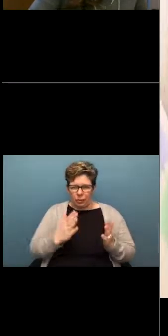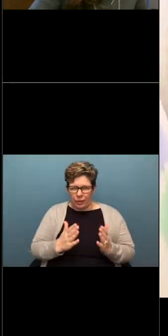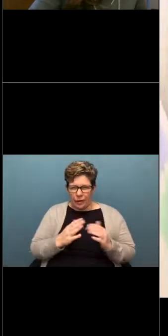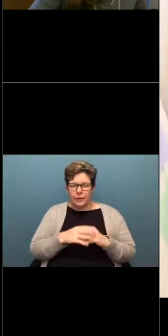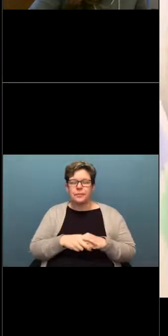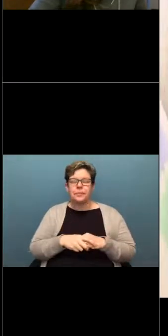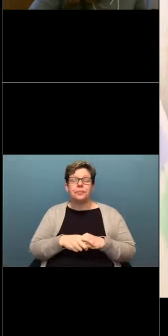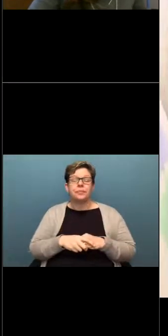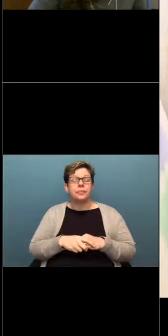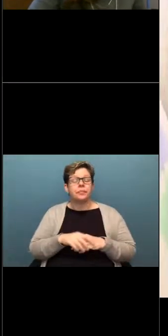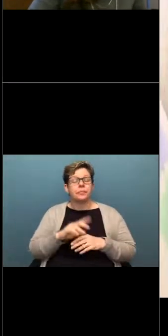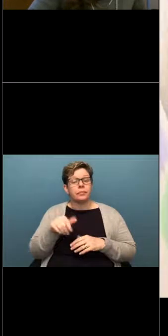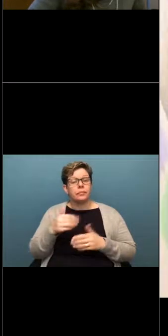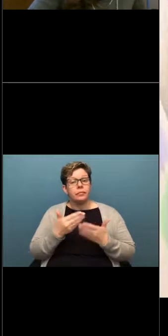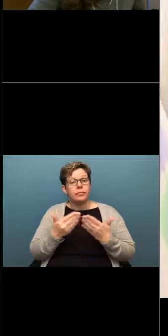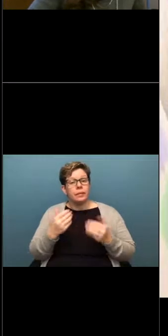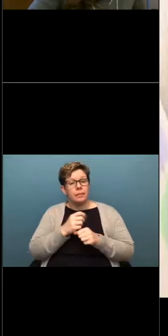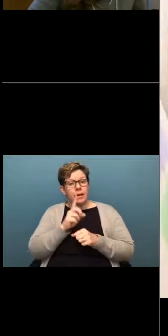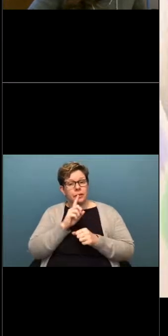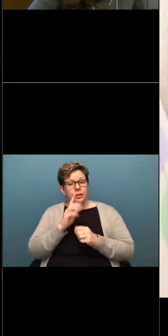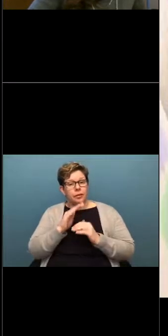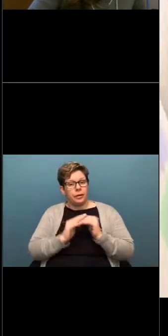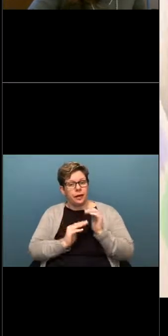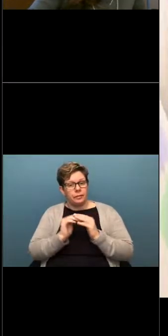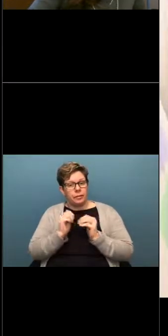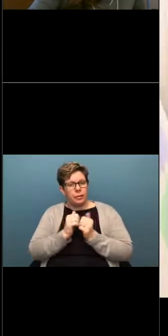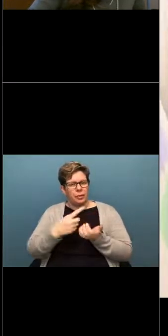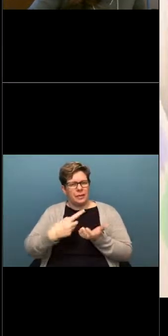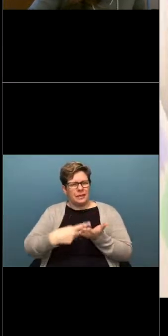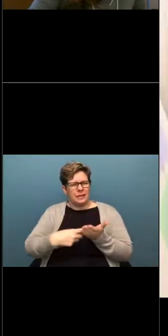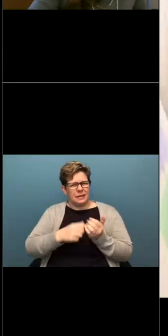can help make sure that you're comfortable when you're talking to your provider,